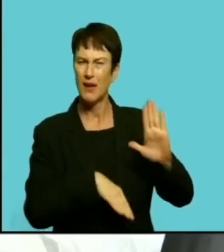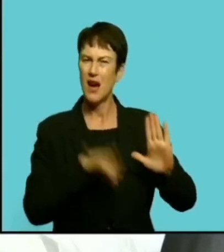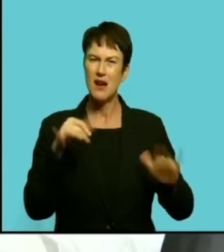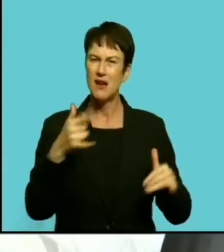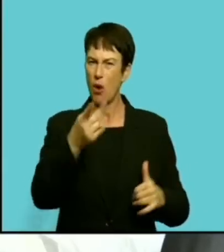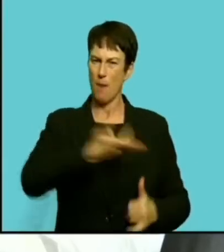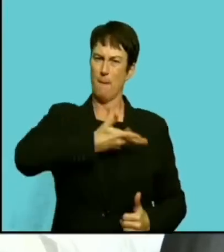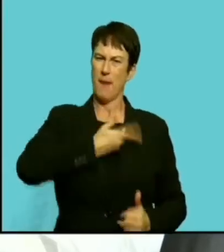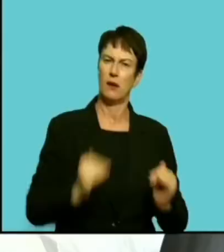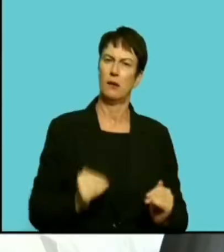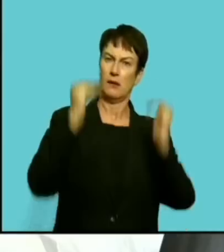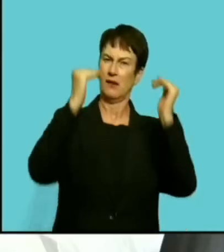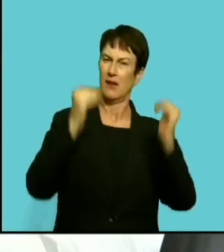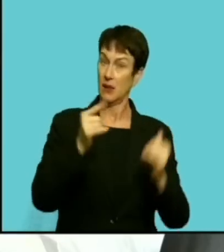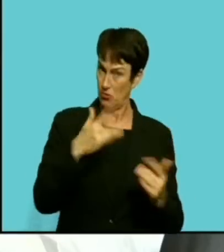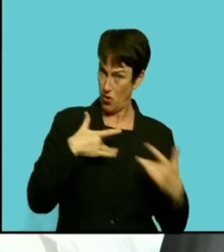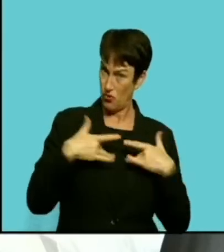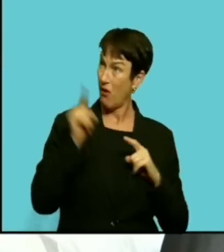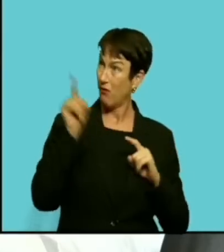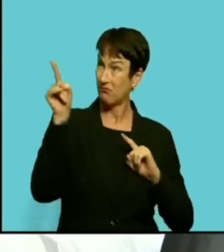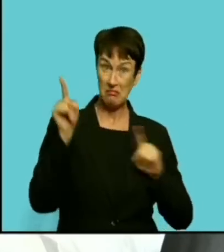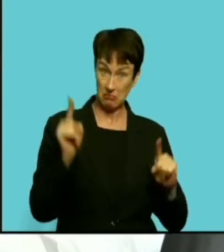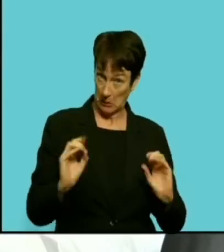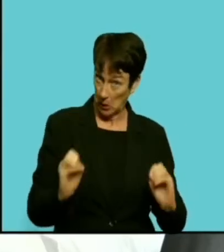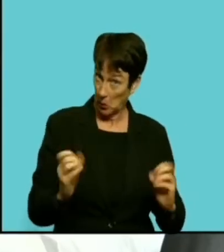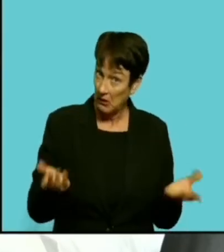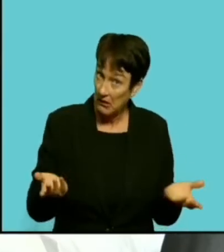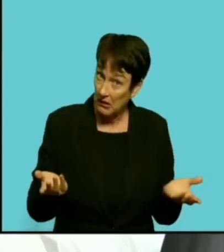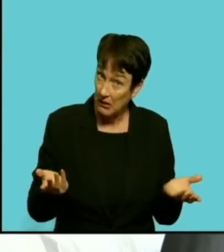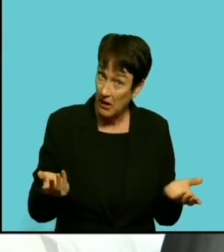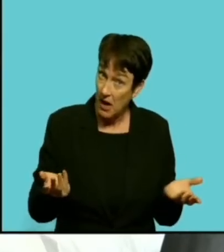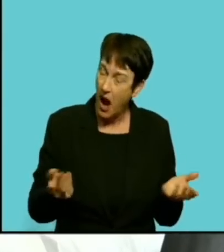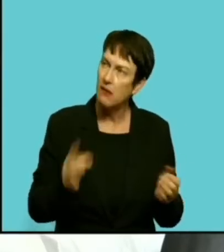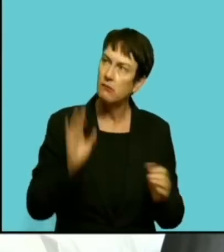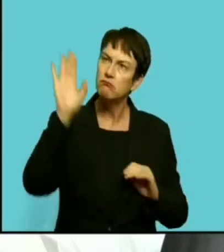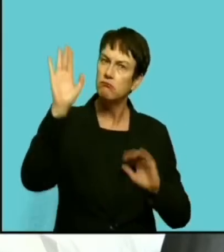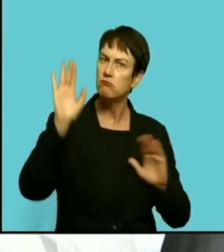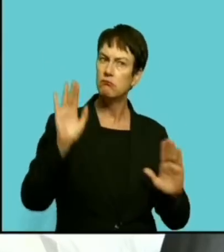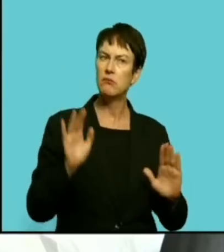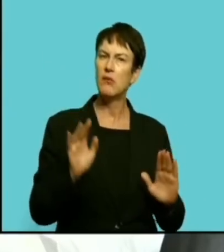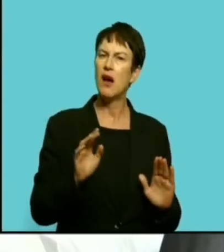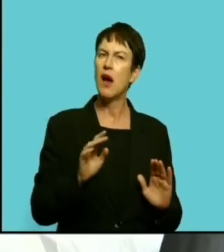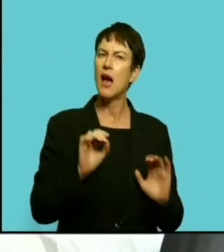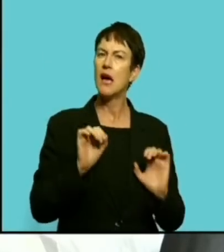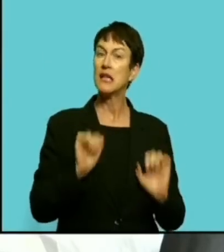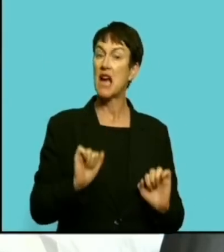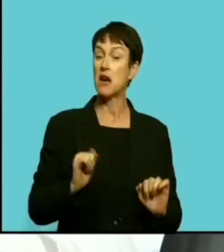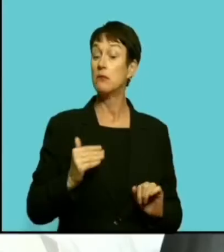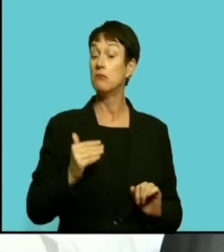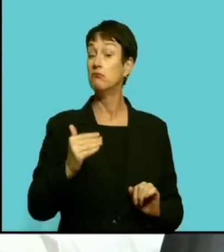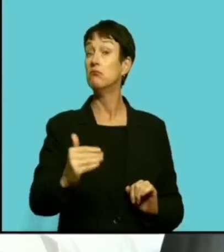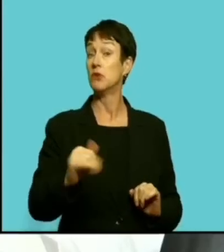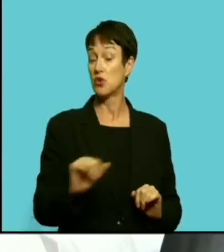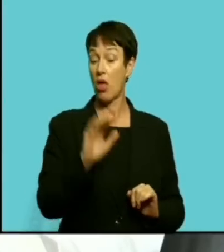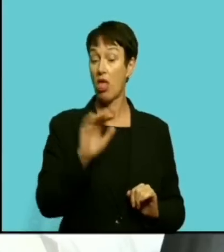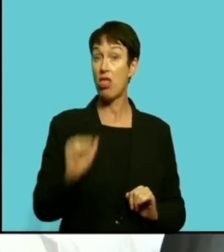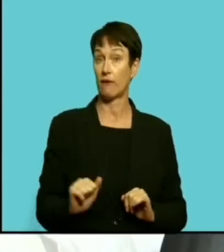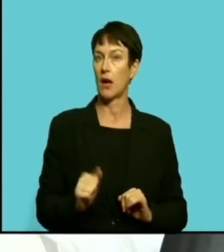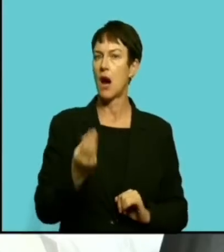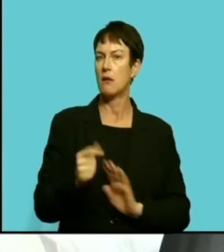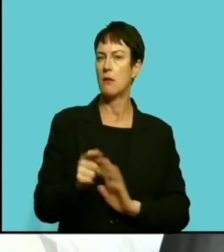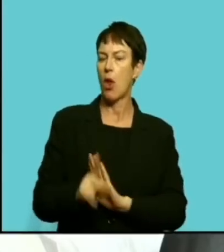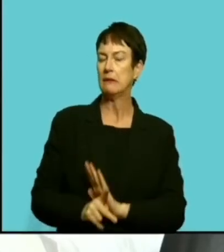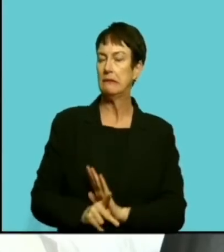these factors are you, and how could they affect monetary policy in South Africa? On new monetary